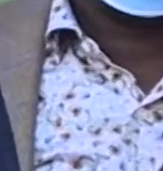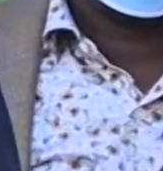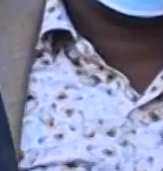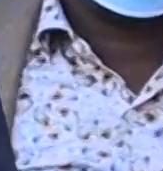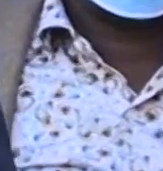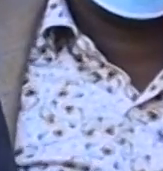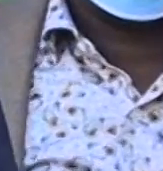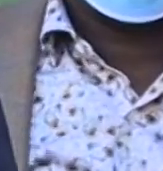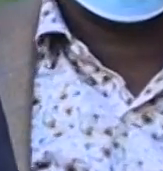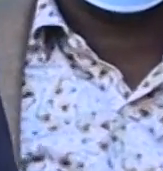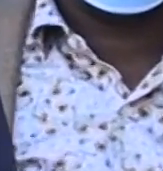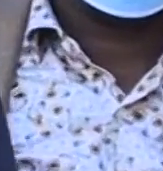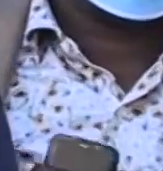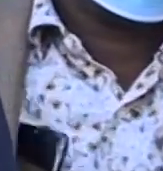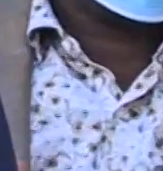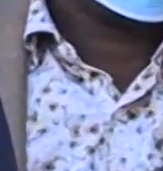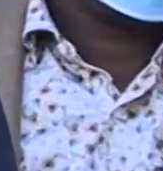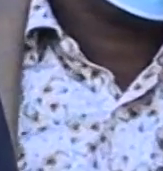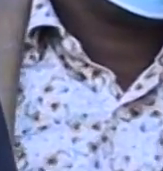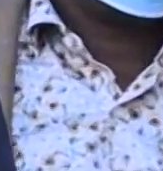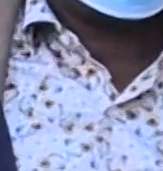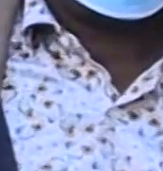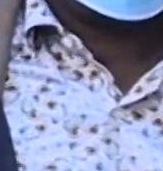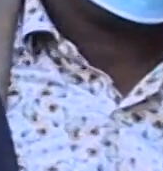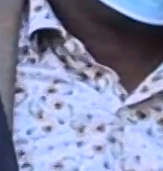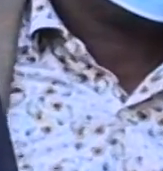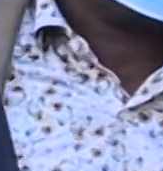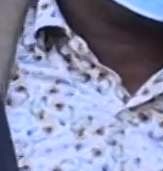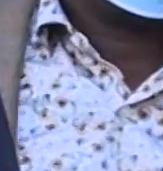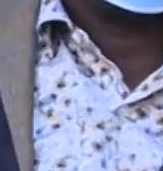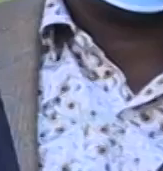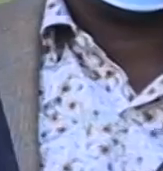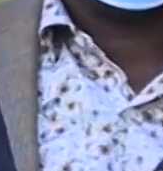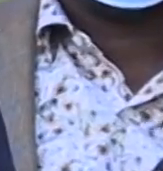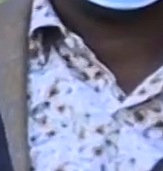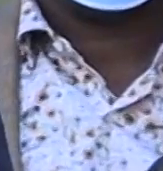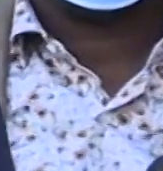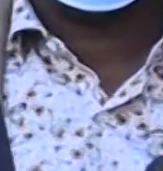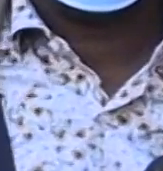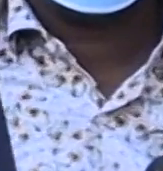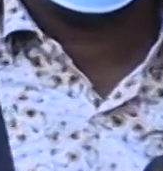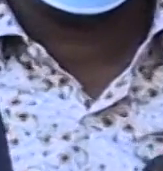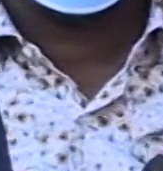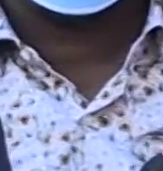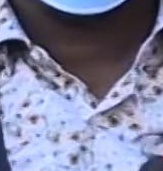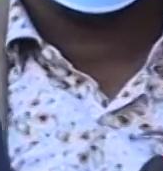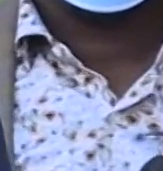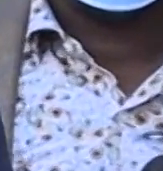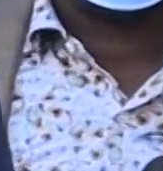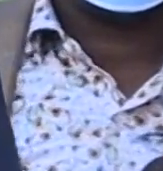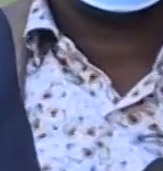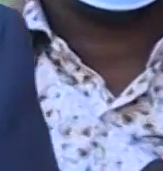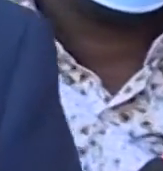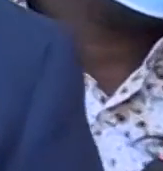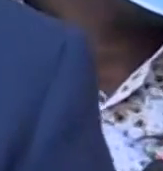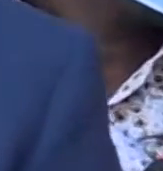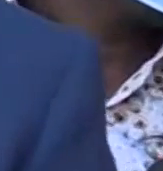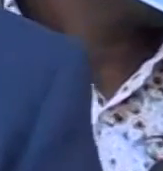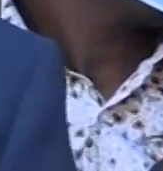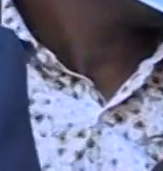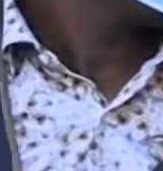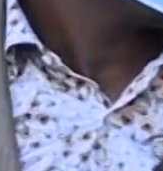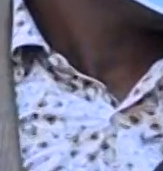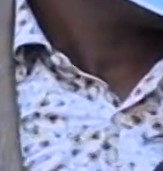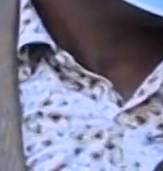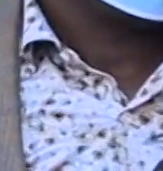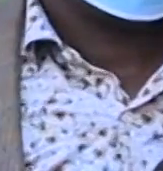Tigoni. This decline has been as a result of several factors, particularly because of the containment measures which we put